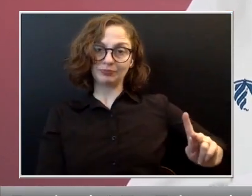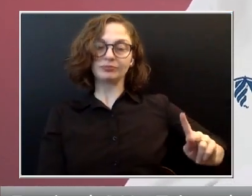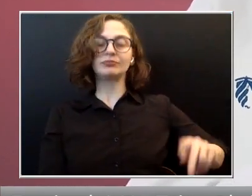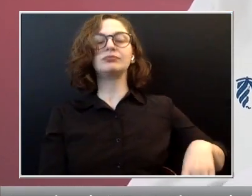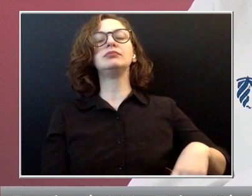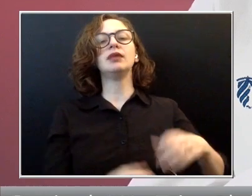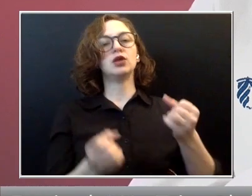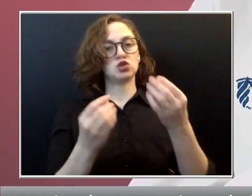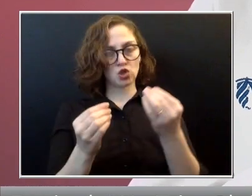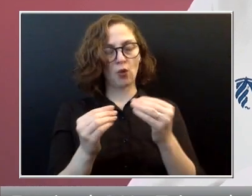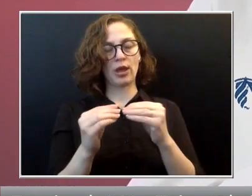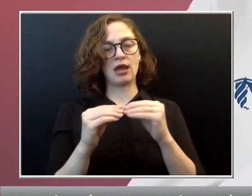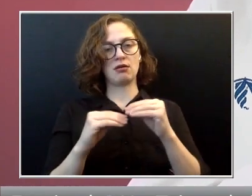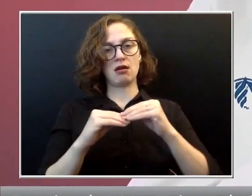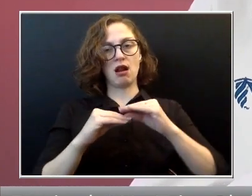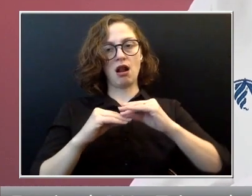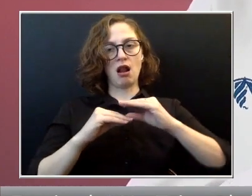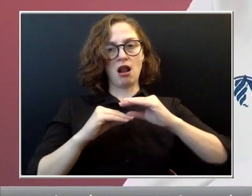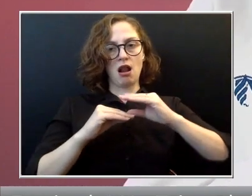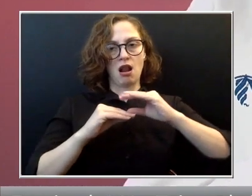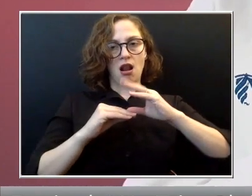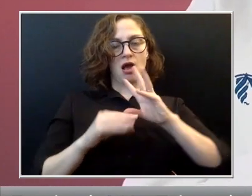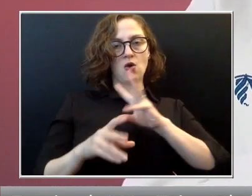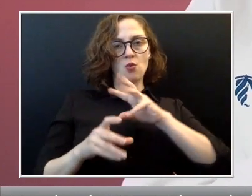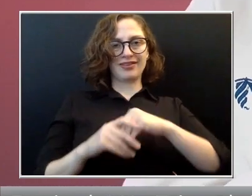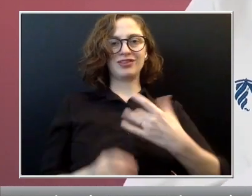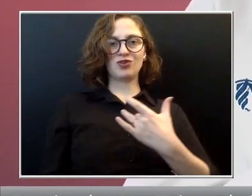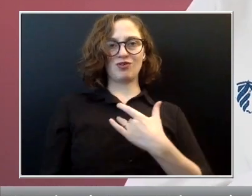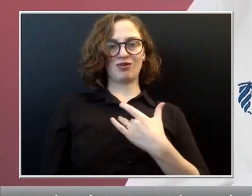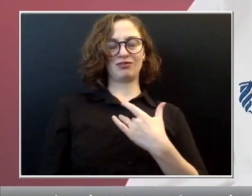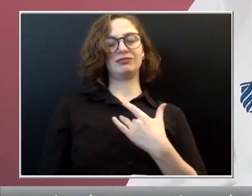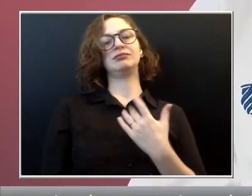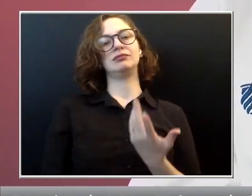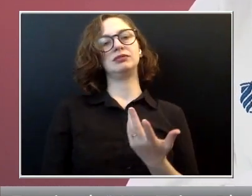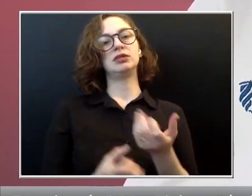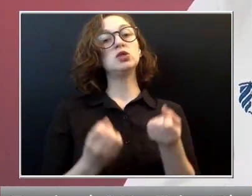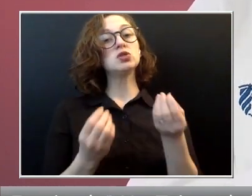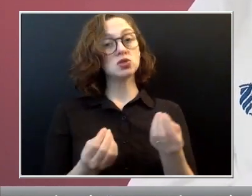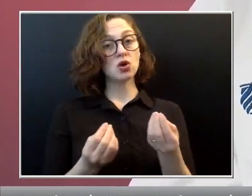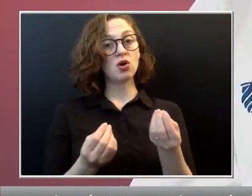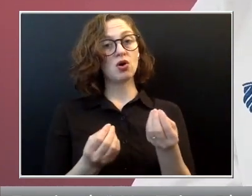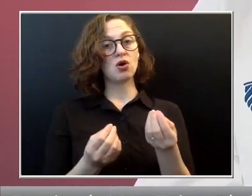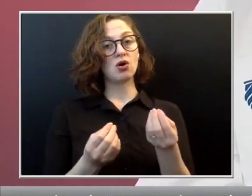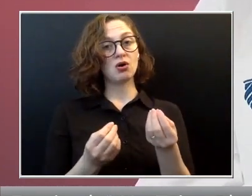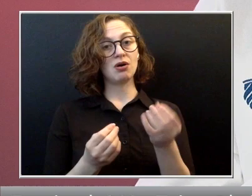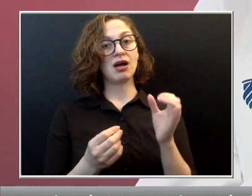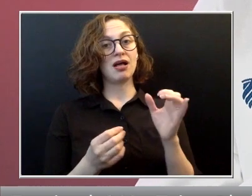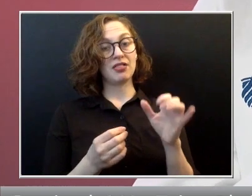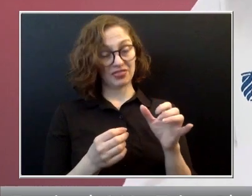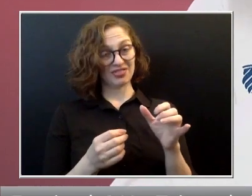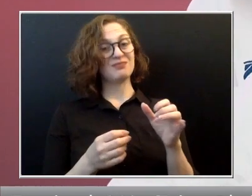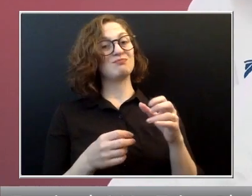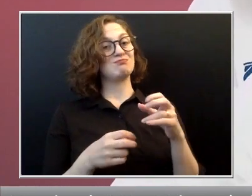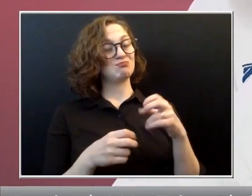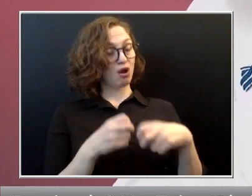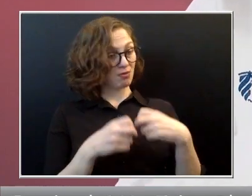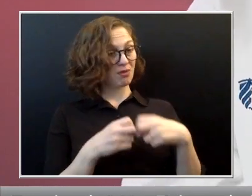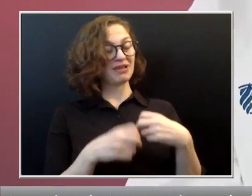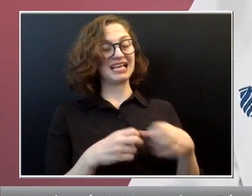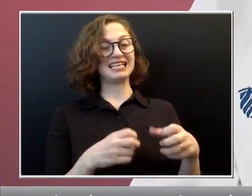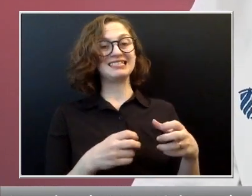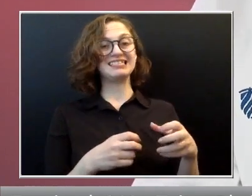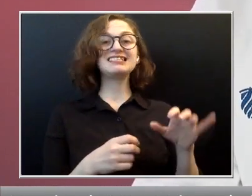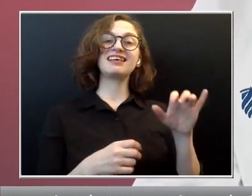nerves. So the problem is breaking down of this protein, instability of this protein. And thus far we